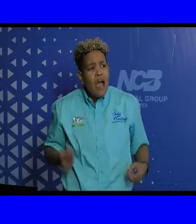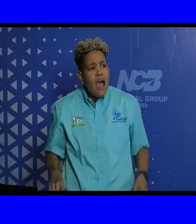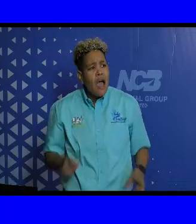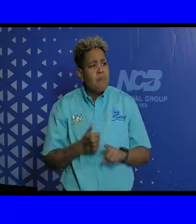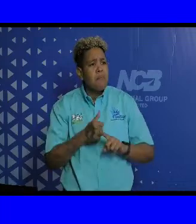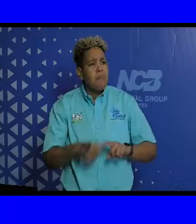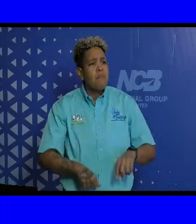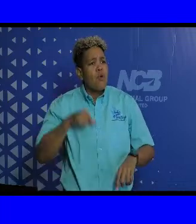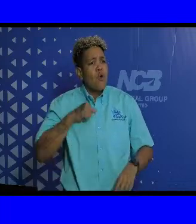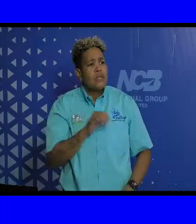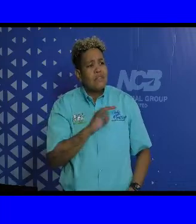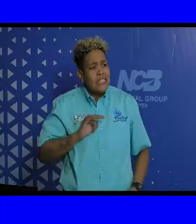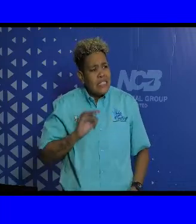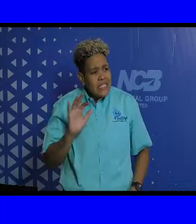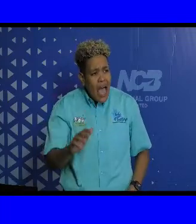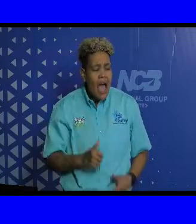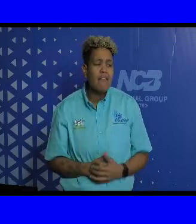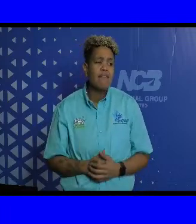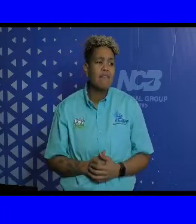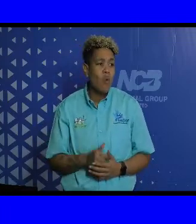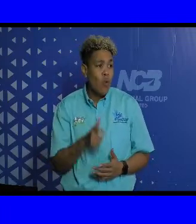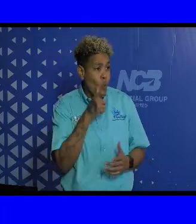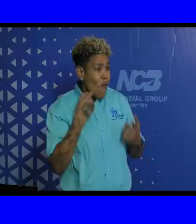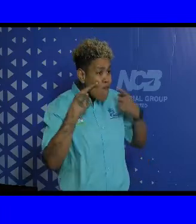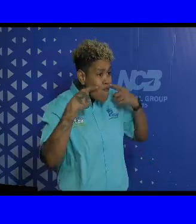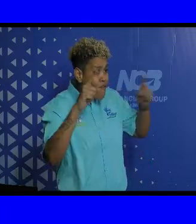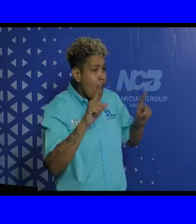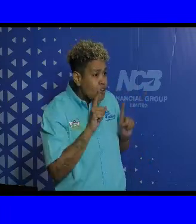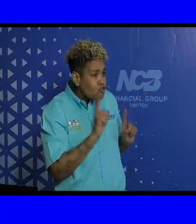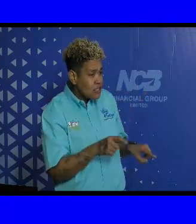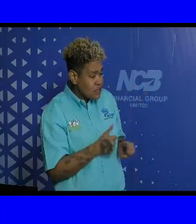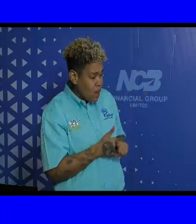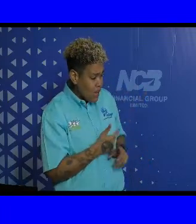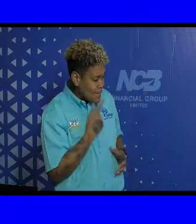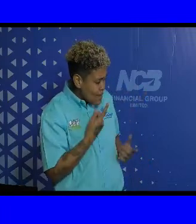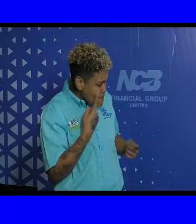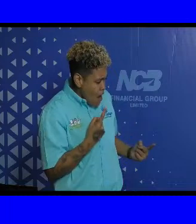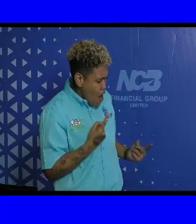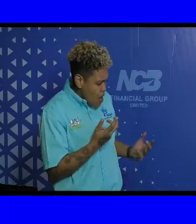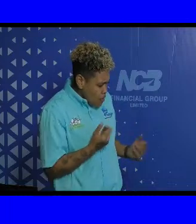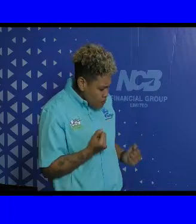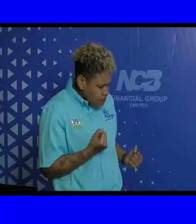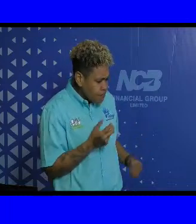of the staff who have responded to heed